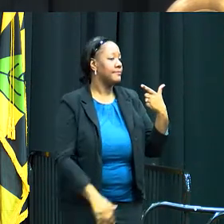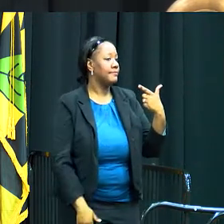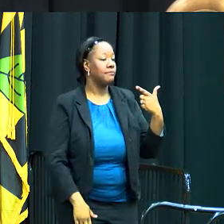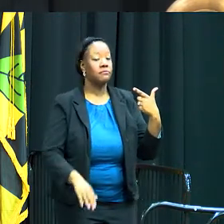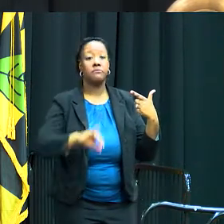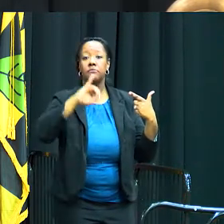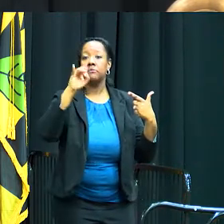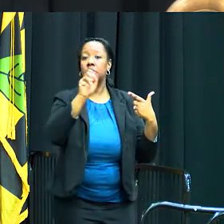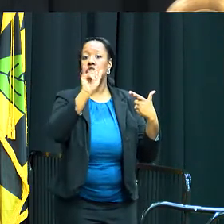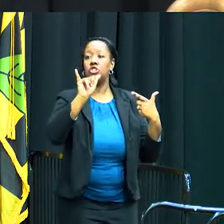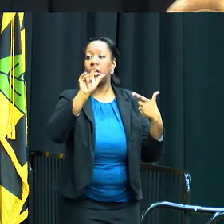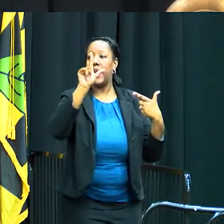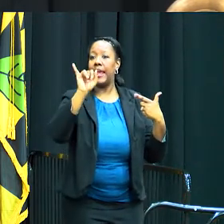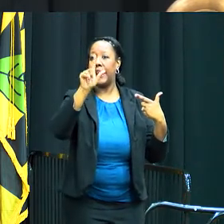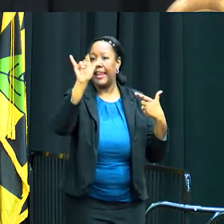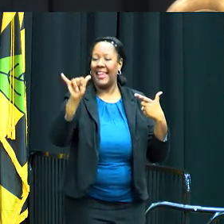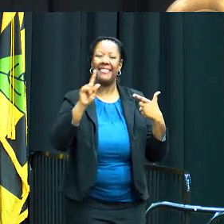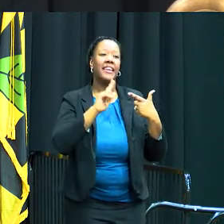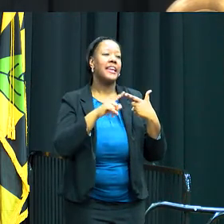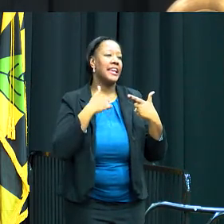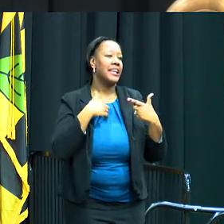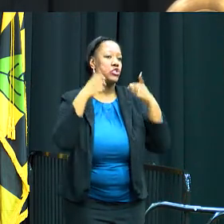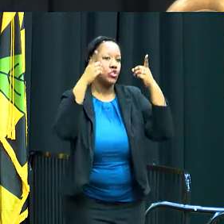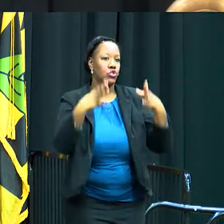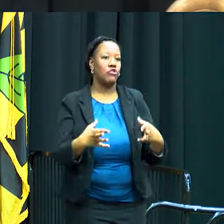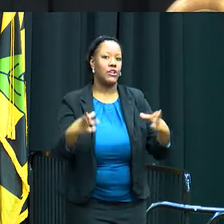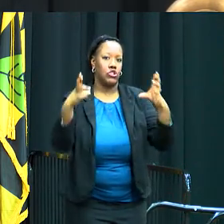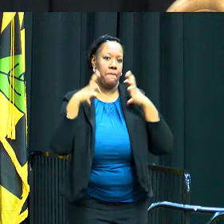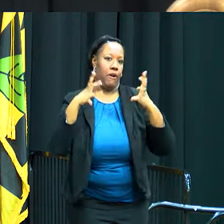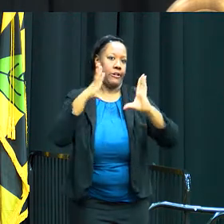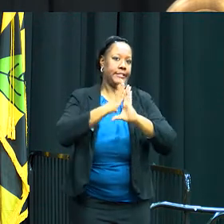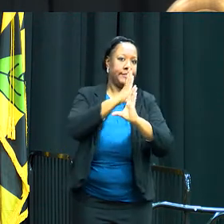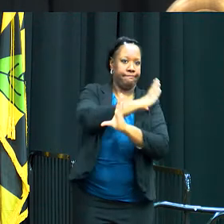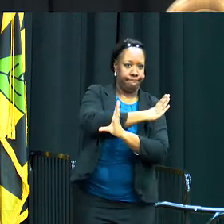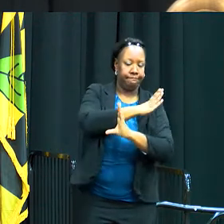Mr. Jay Lilly, who's the Director Emeritus.